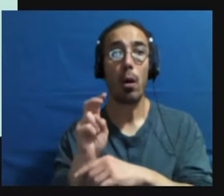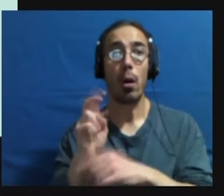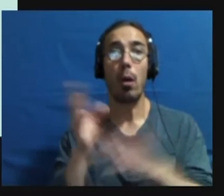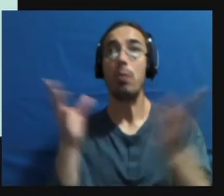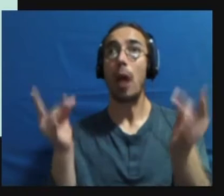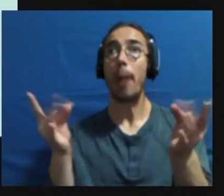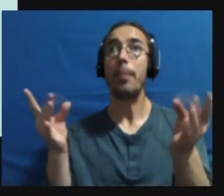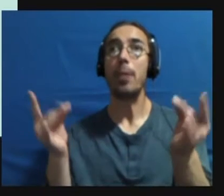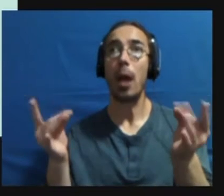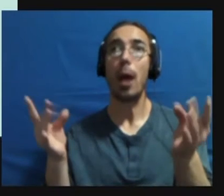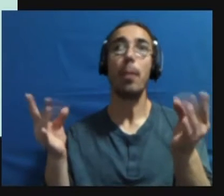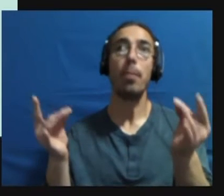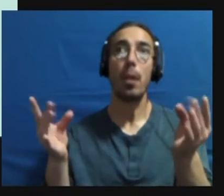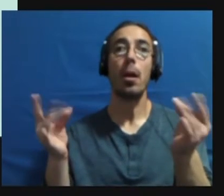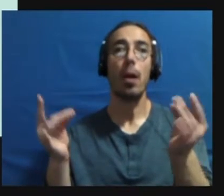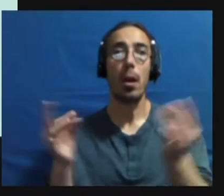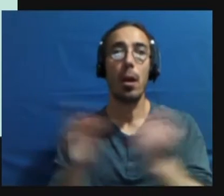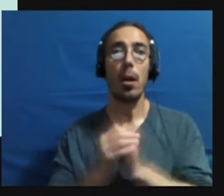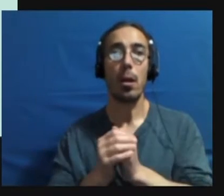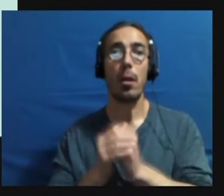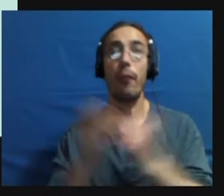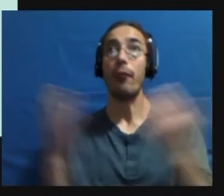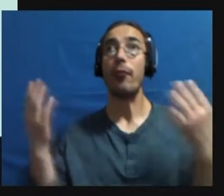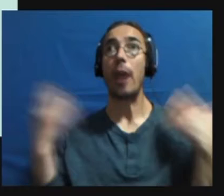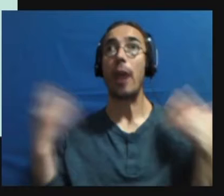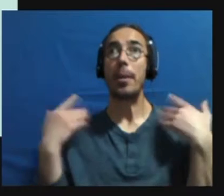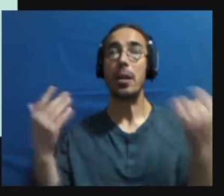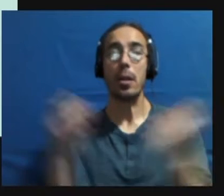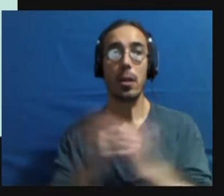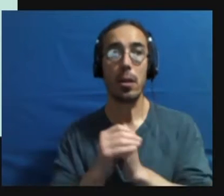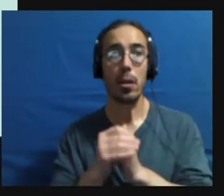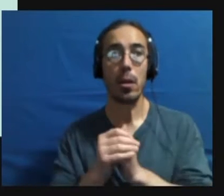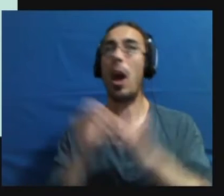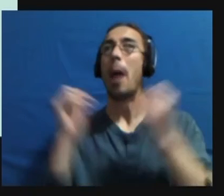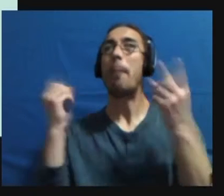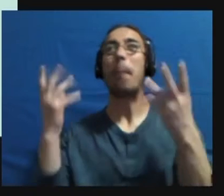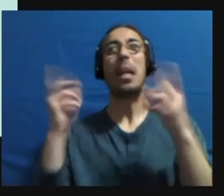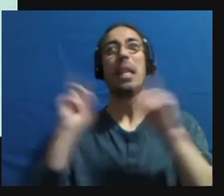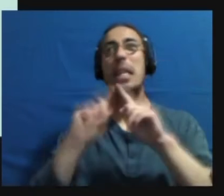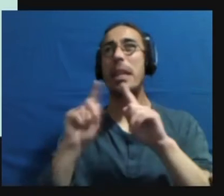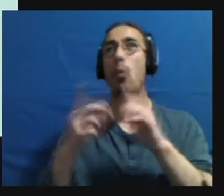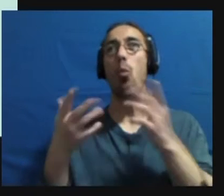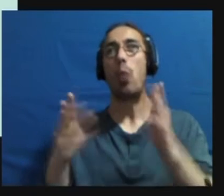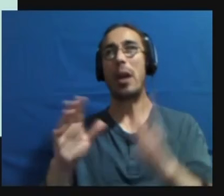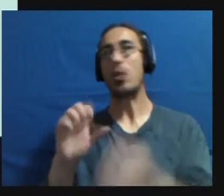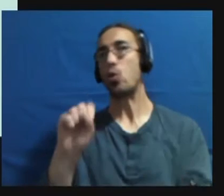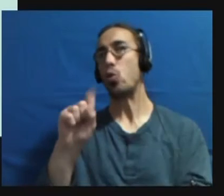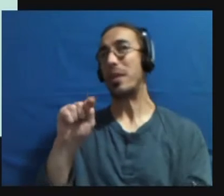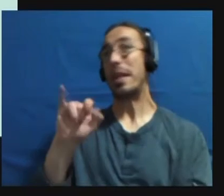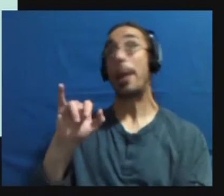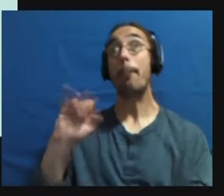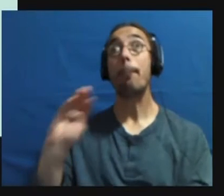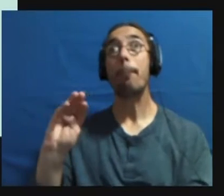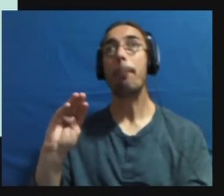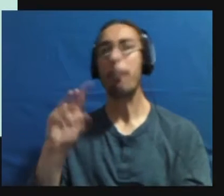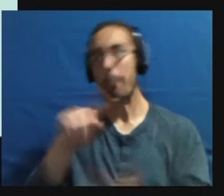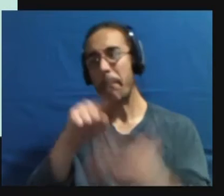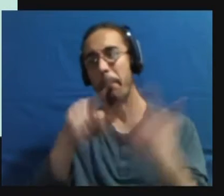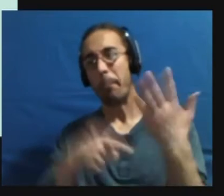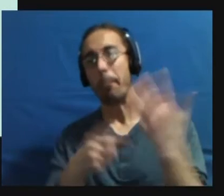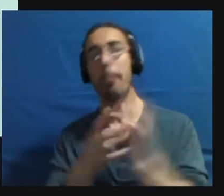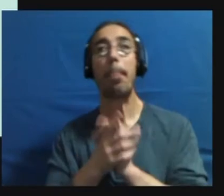tapping, hand flapping. There's so many different ways. These are just a few that we can